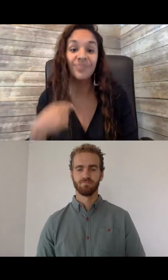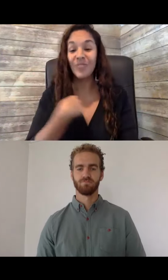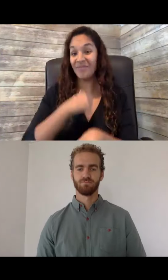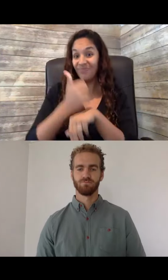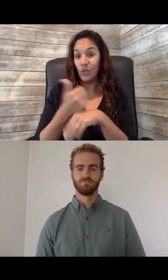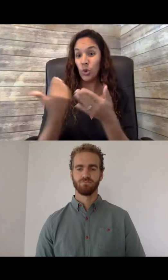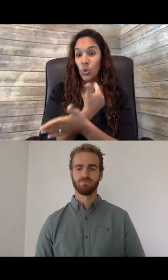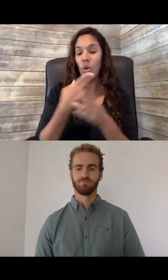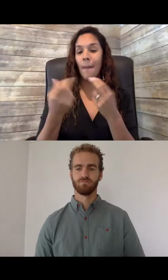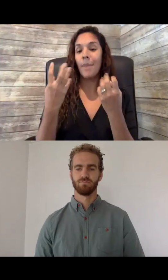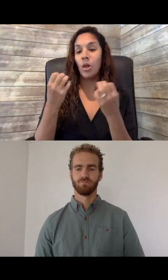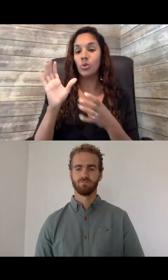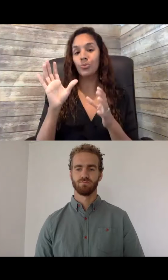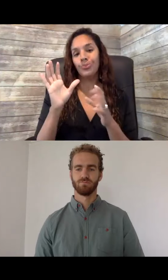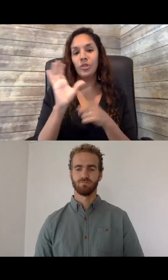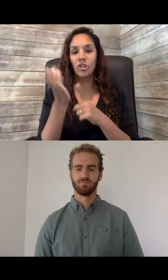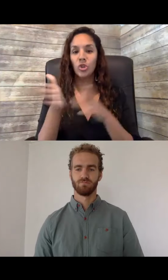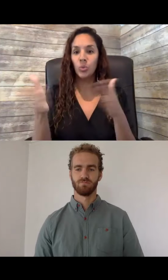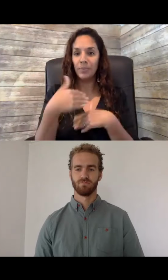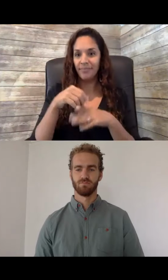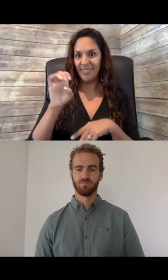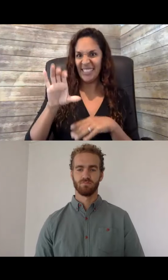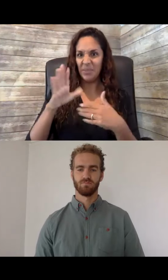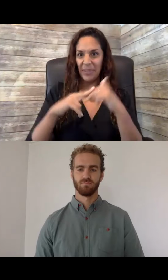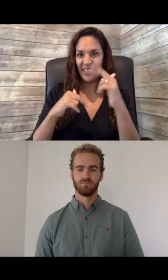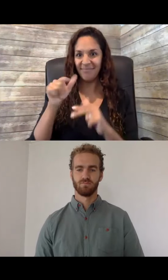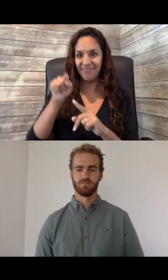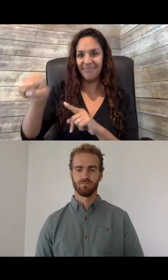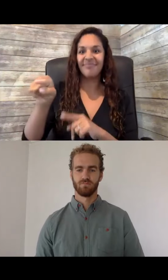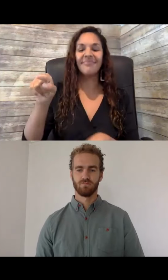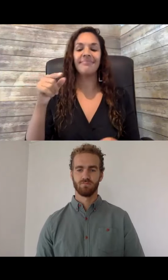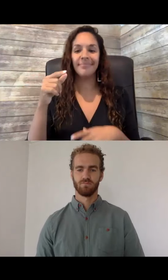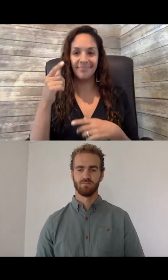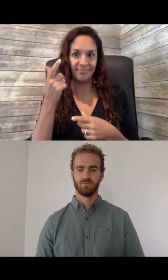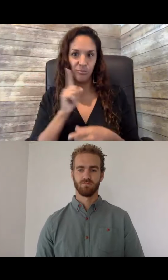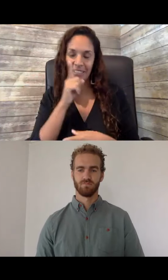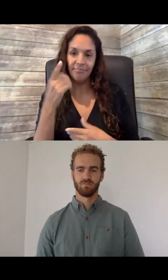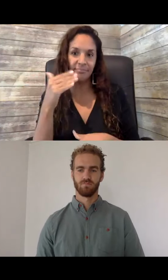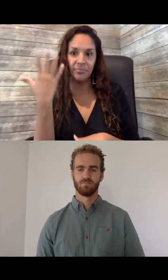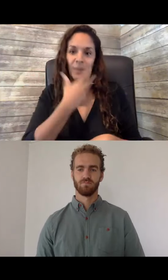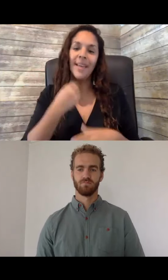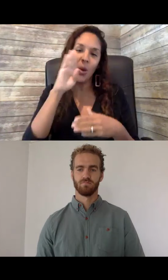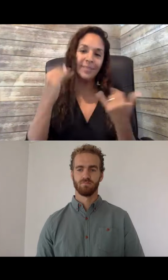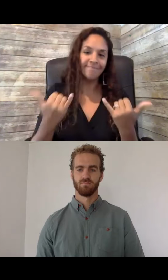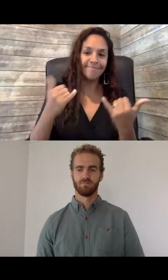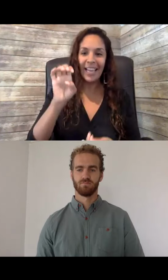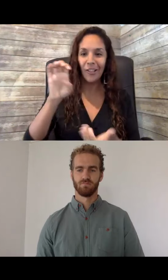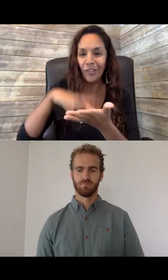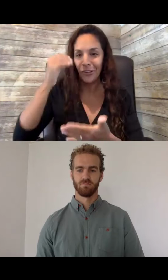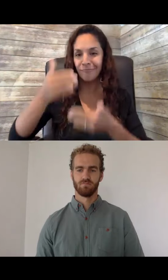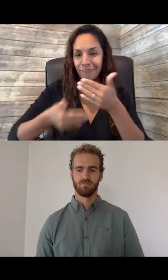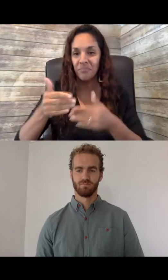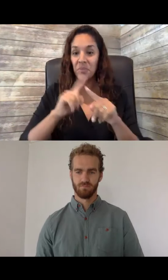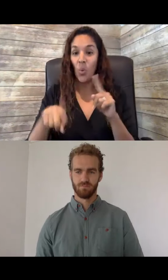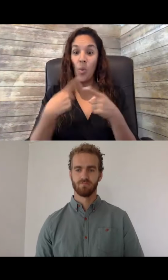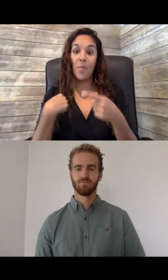of playing instead of having that negative connotation? We also have a multicultural room in our ECE building. It's beautiful.